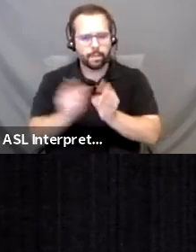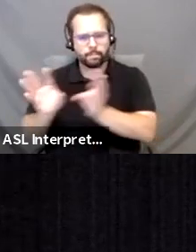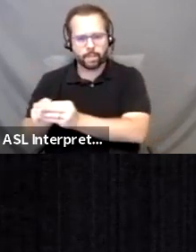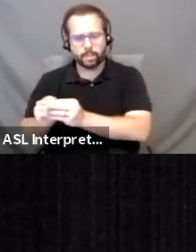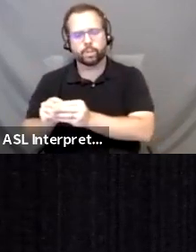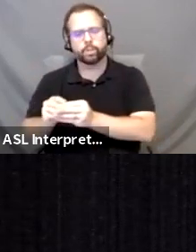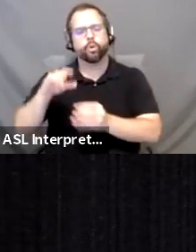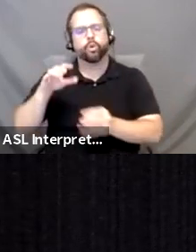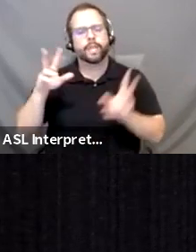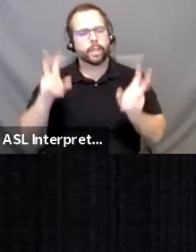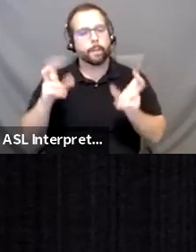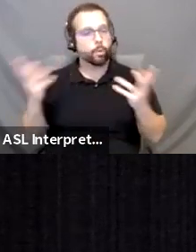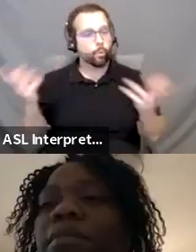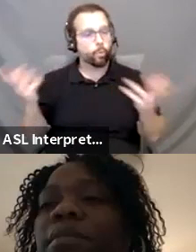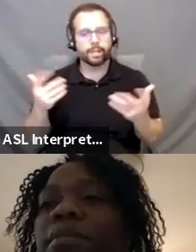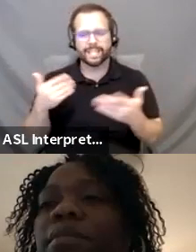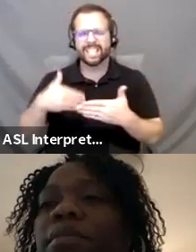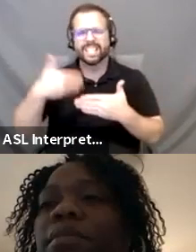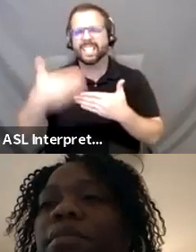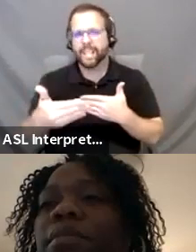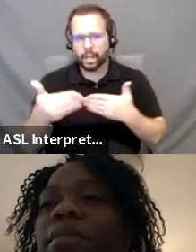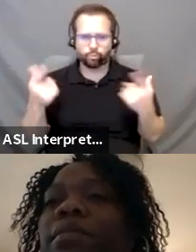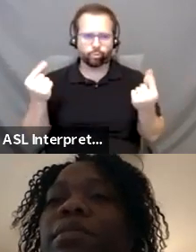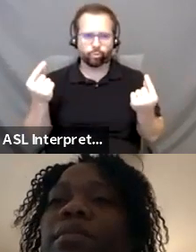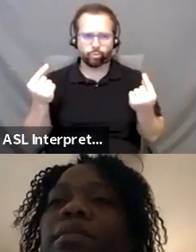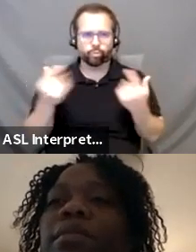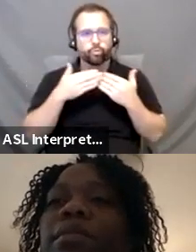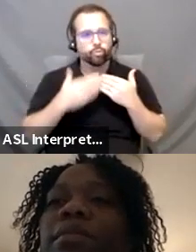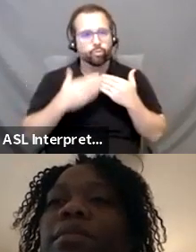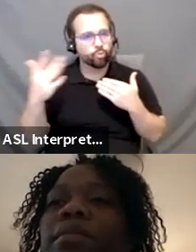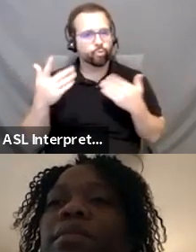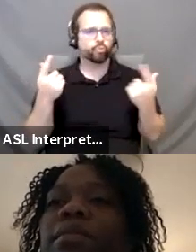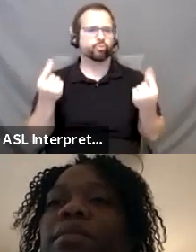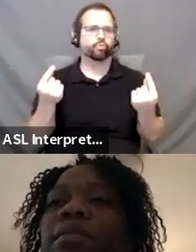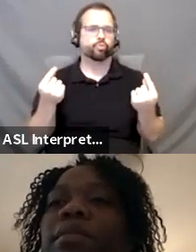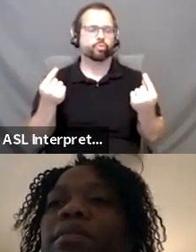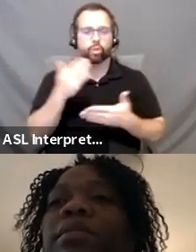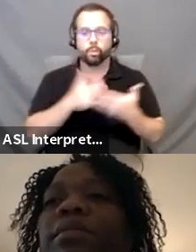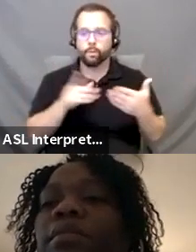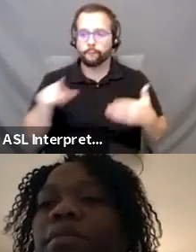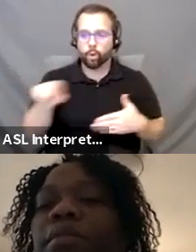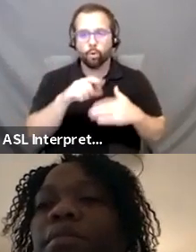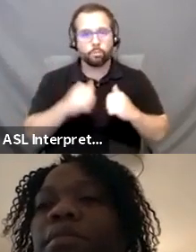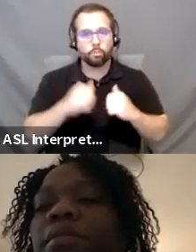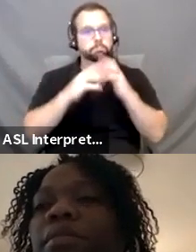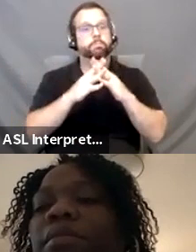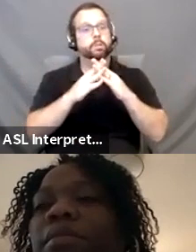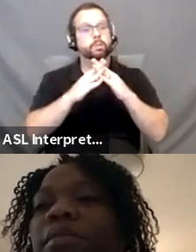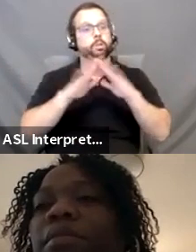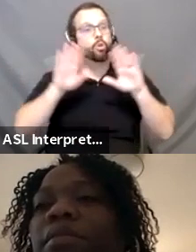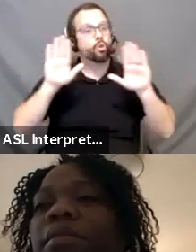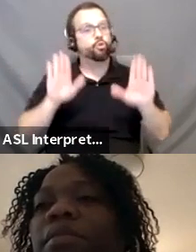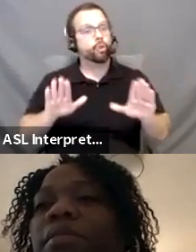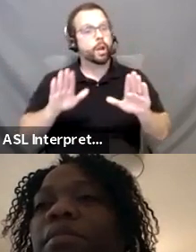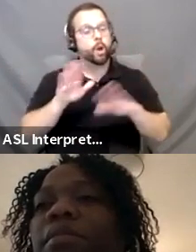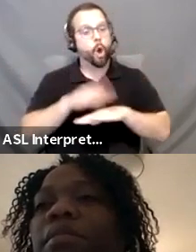going from here. Some of you have created some really great online programming. And what do you do